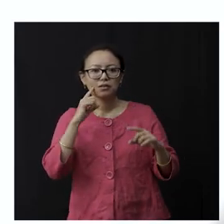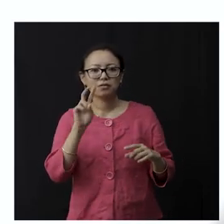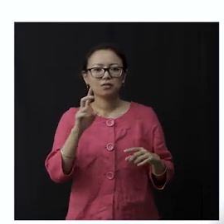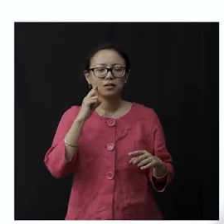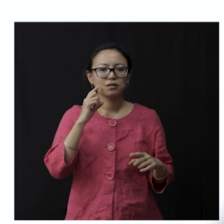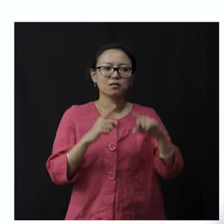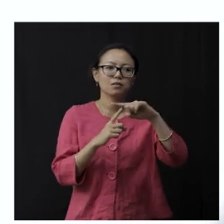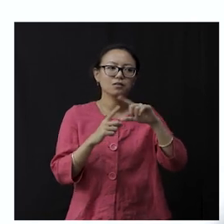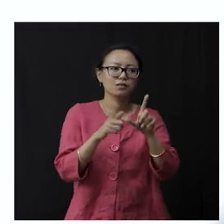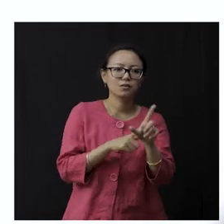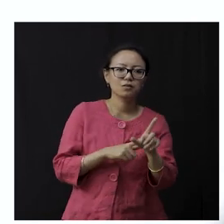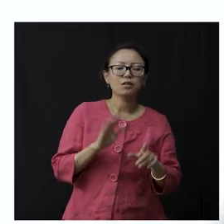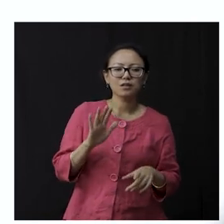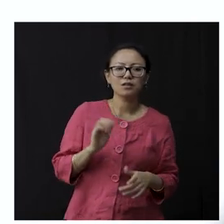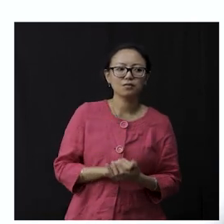Okay? See.